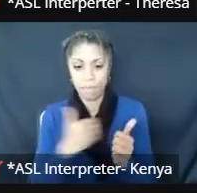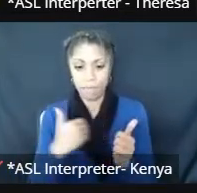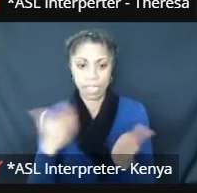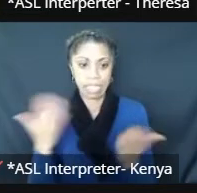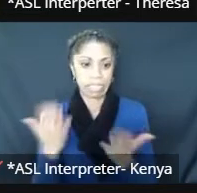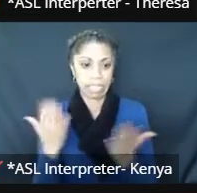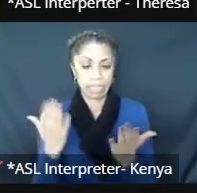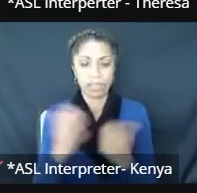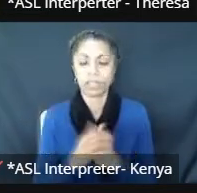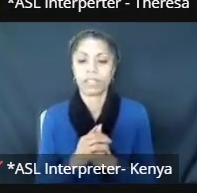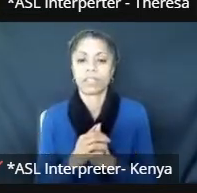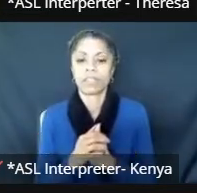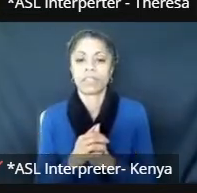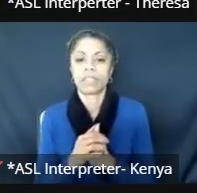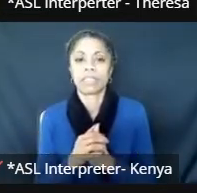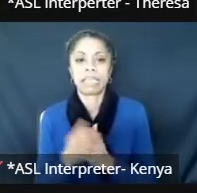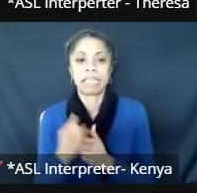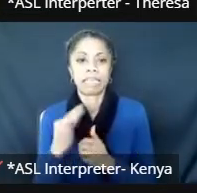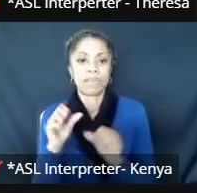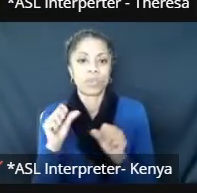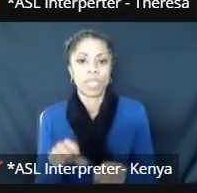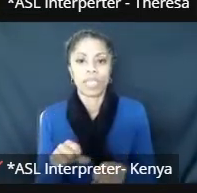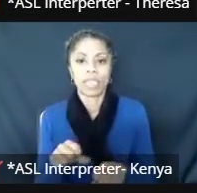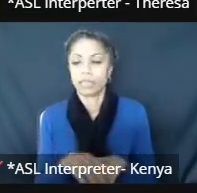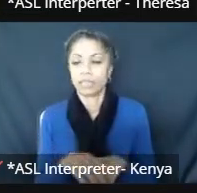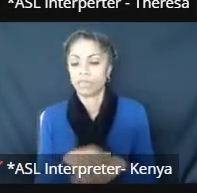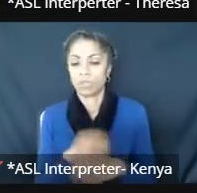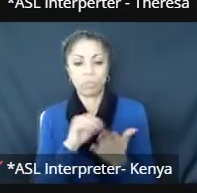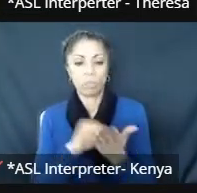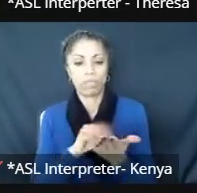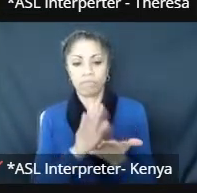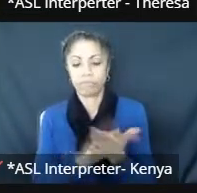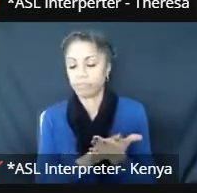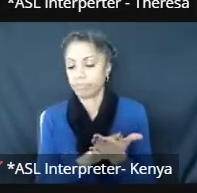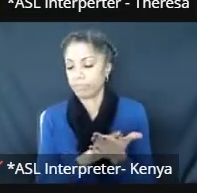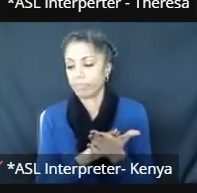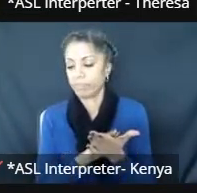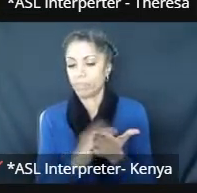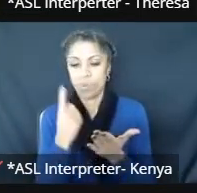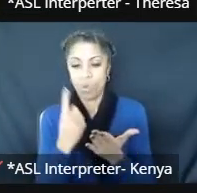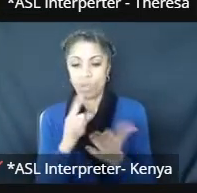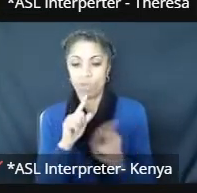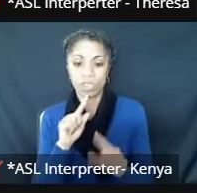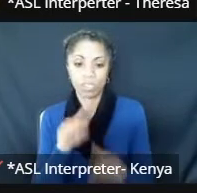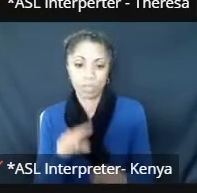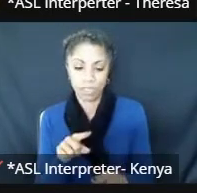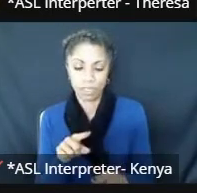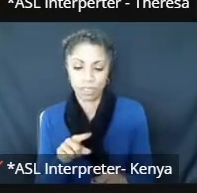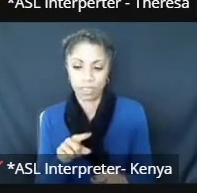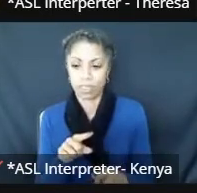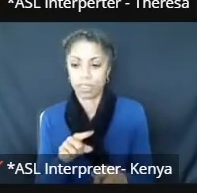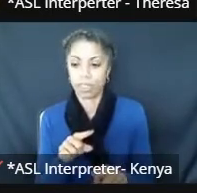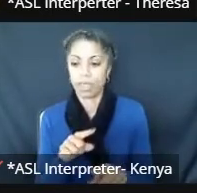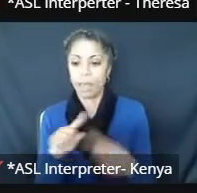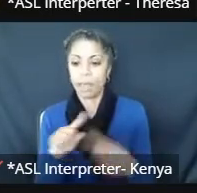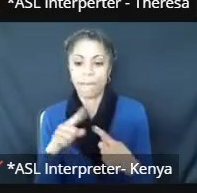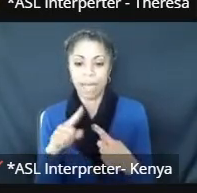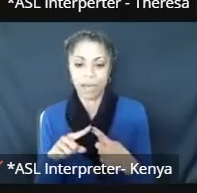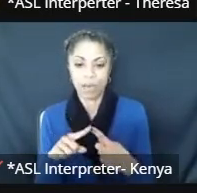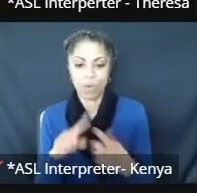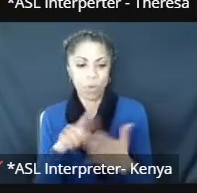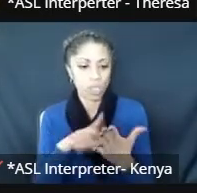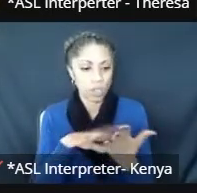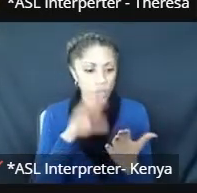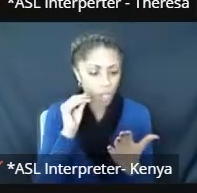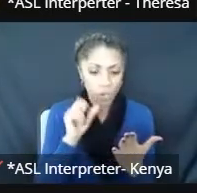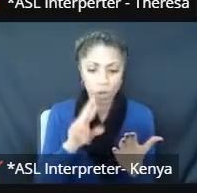to just jot down one response to what you heard and what you're learning about inclusion in these local